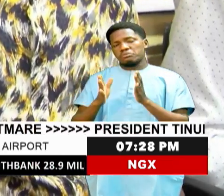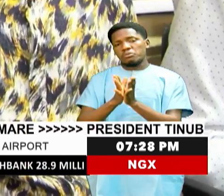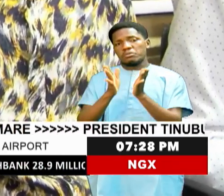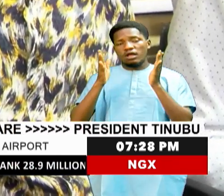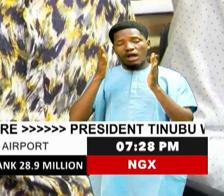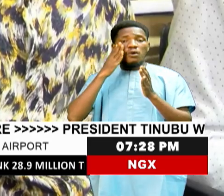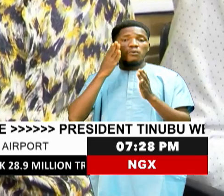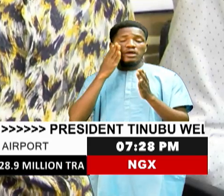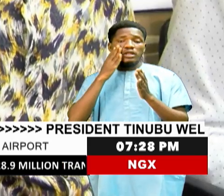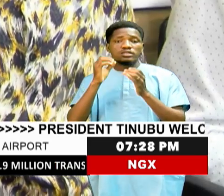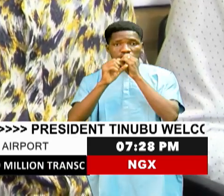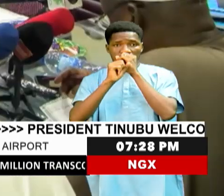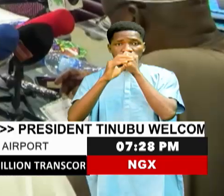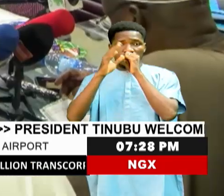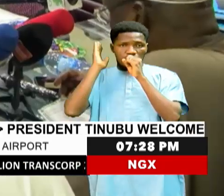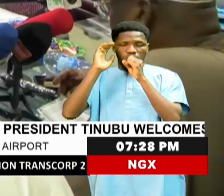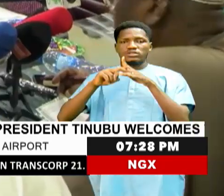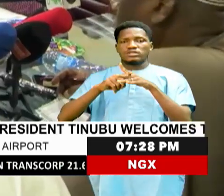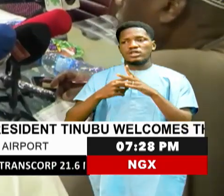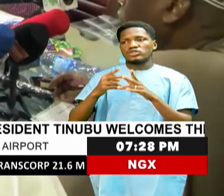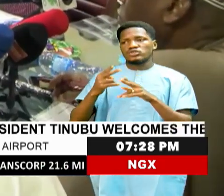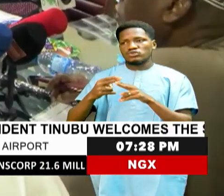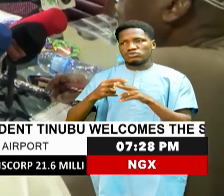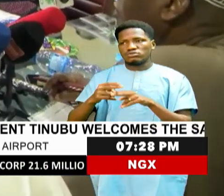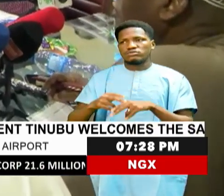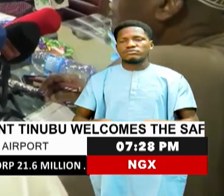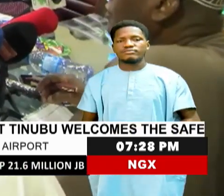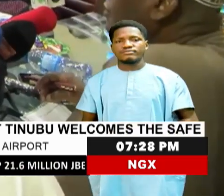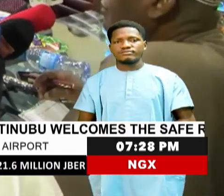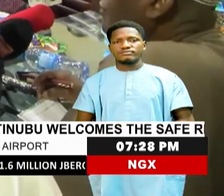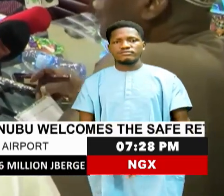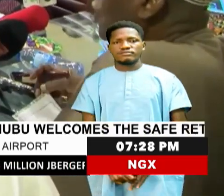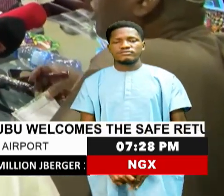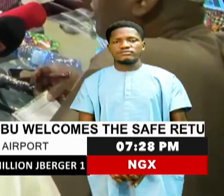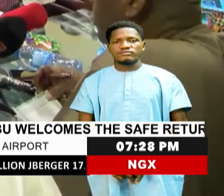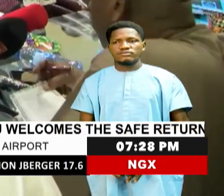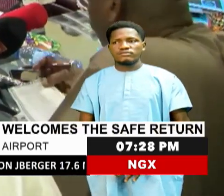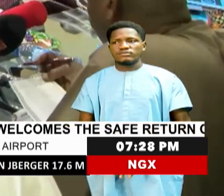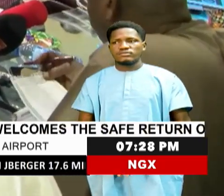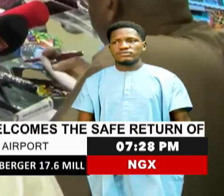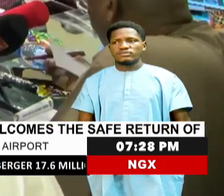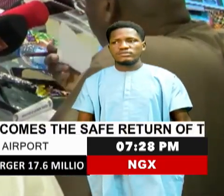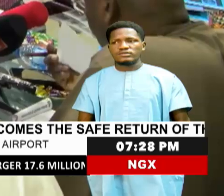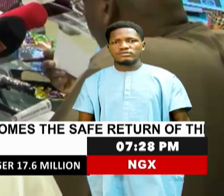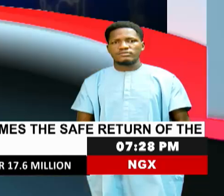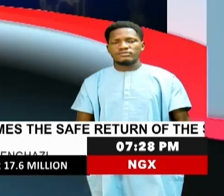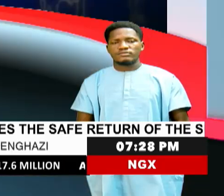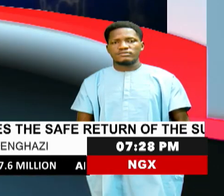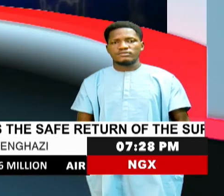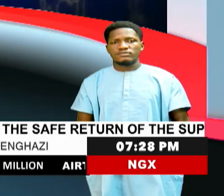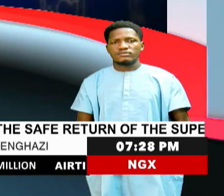new curriculum to the broader community. Francis Udojo, NTA News.